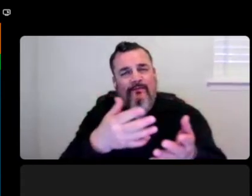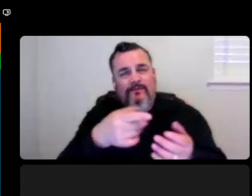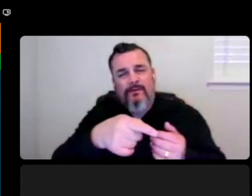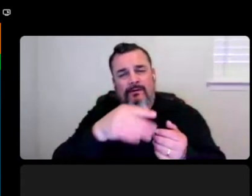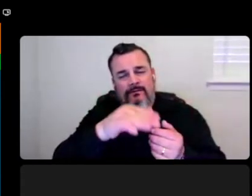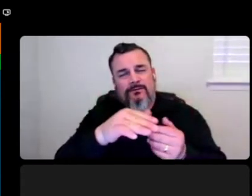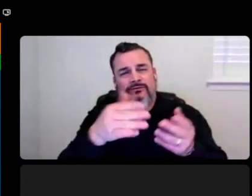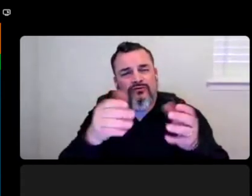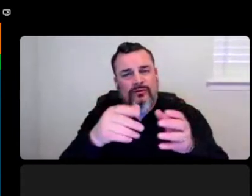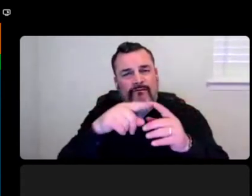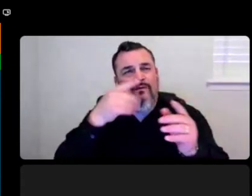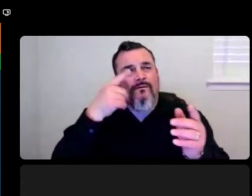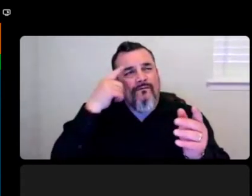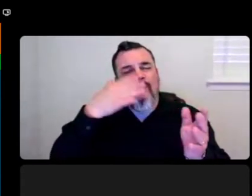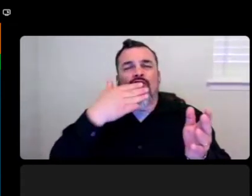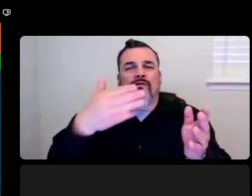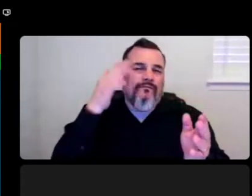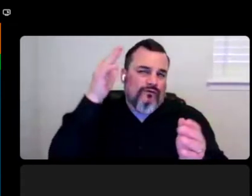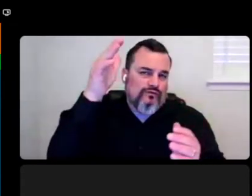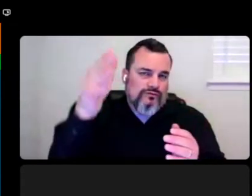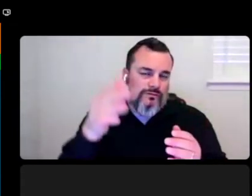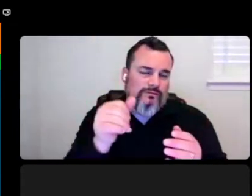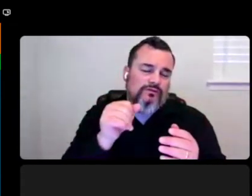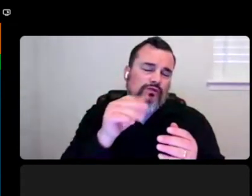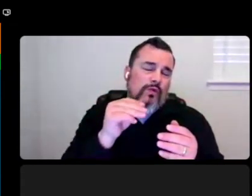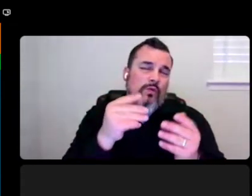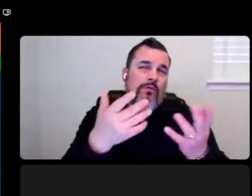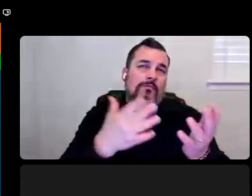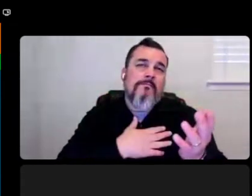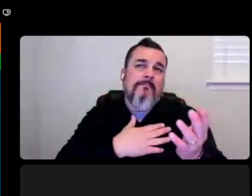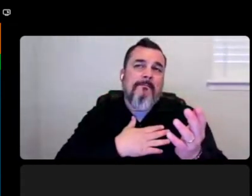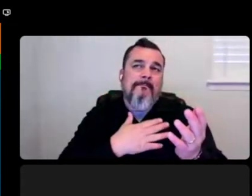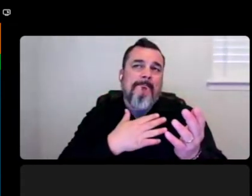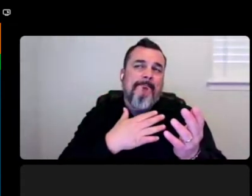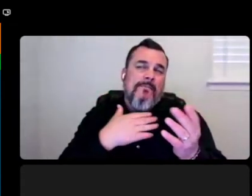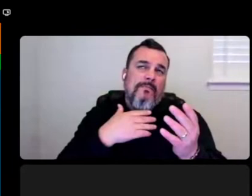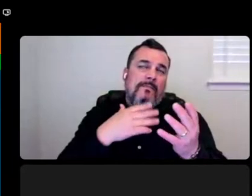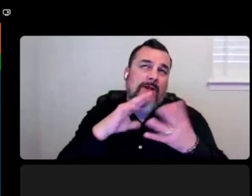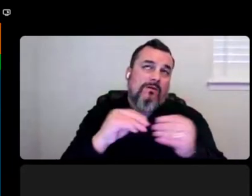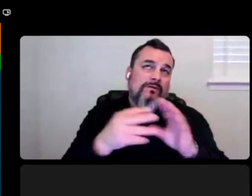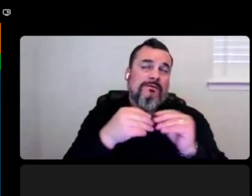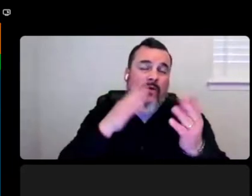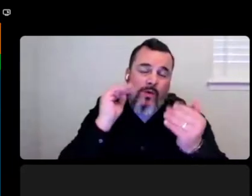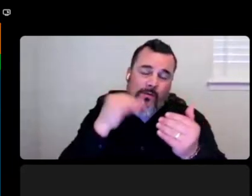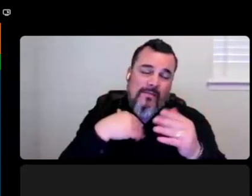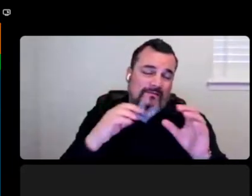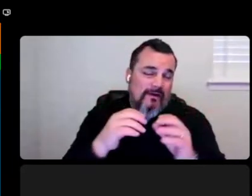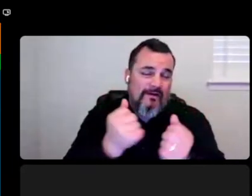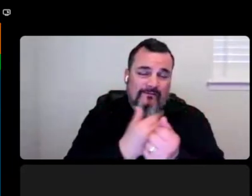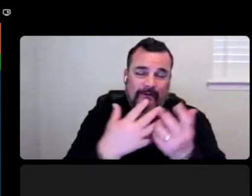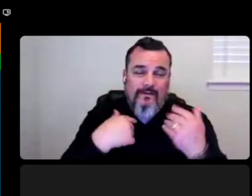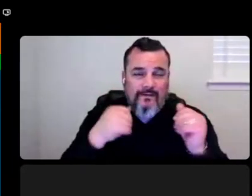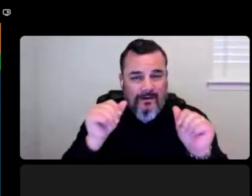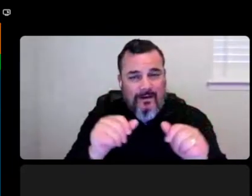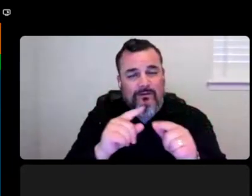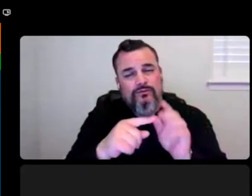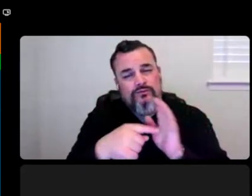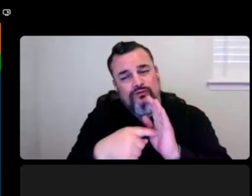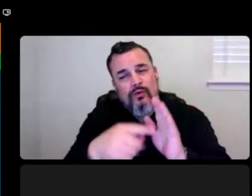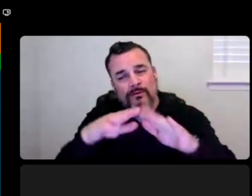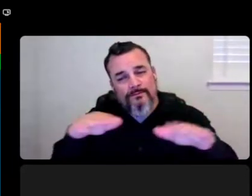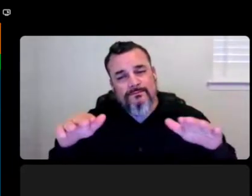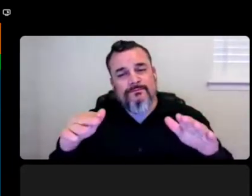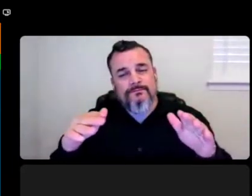a chance for a good future. And so my legacy, I hope, will be that I've done everything I can to show kids